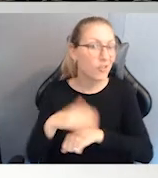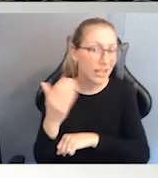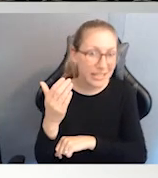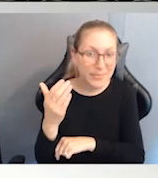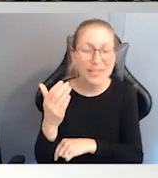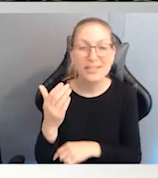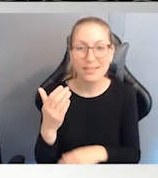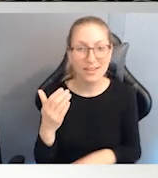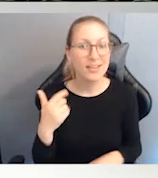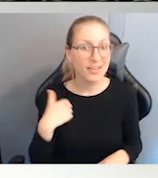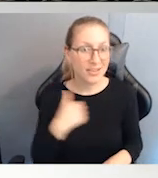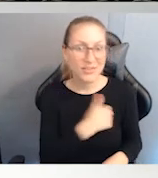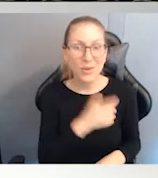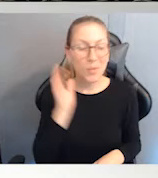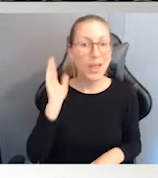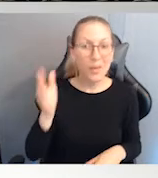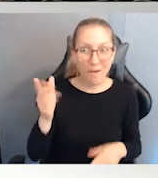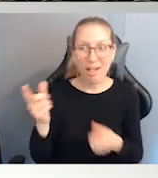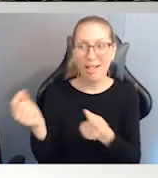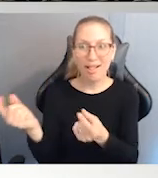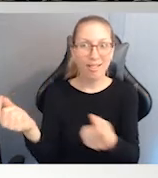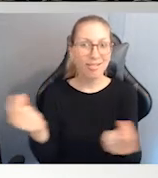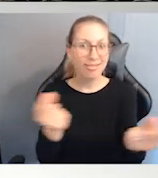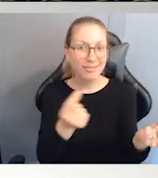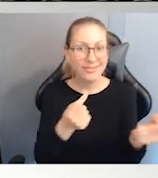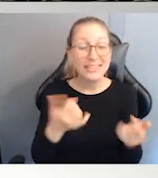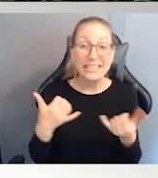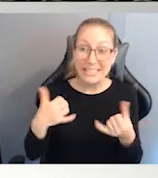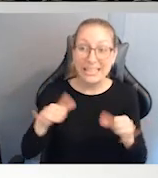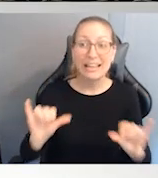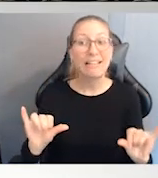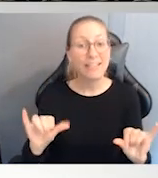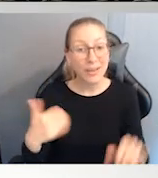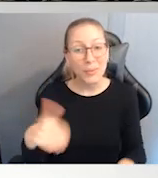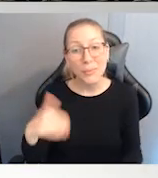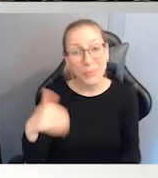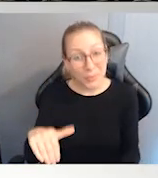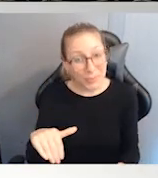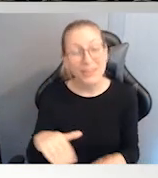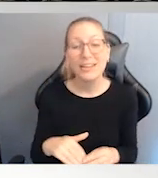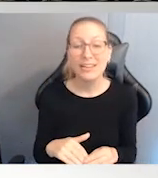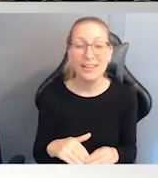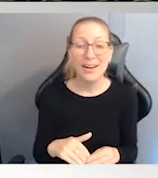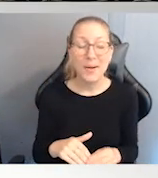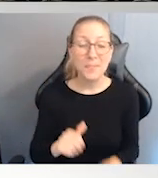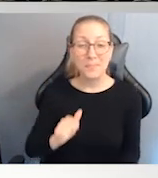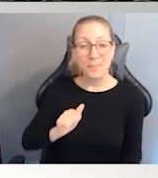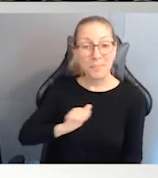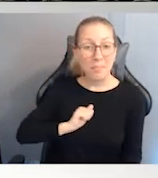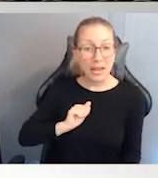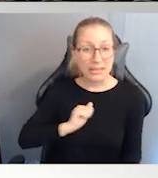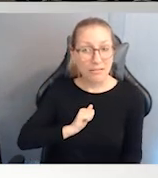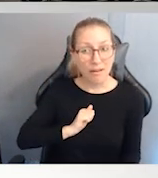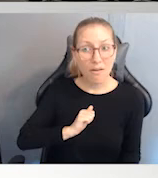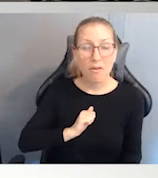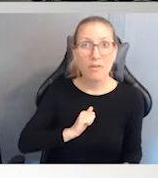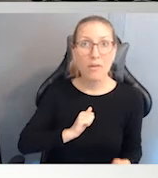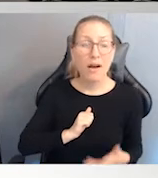So we're getting out in the community still, and we're making a difference. Myself, as